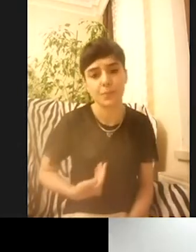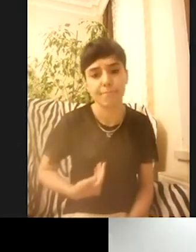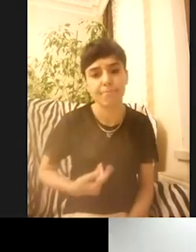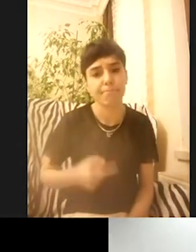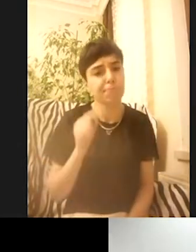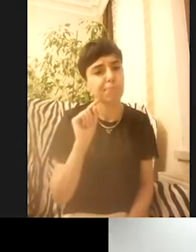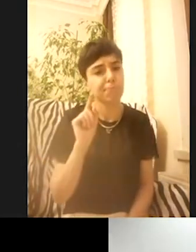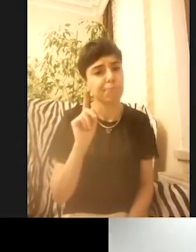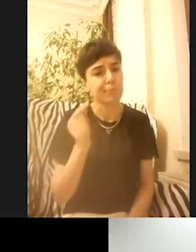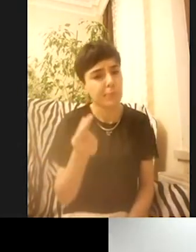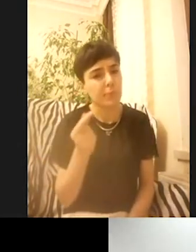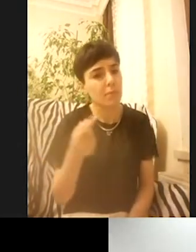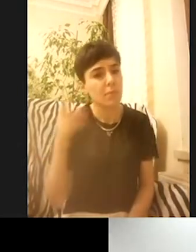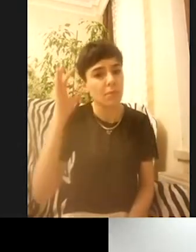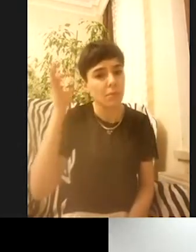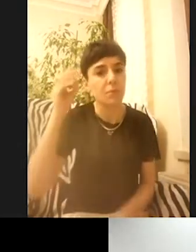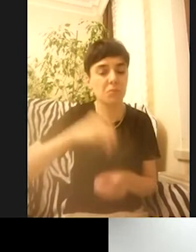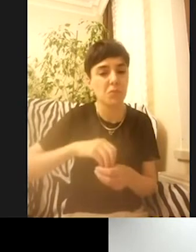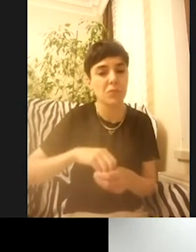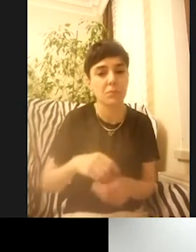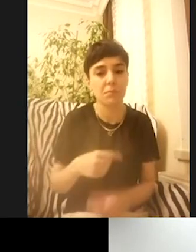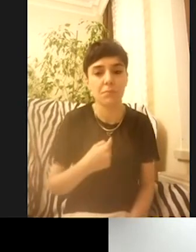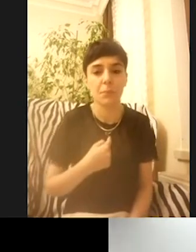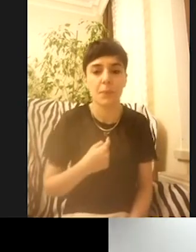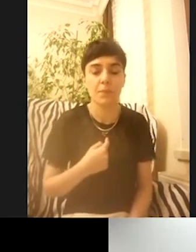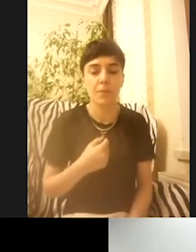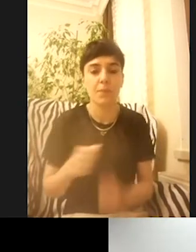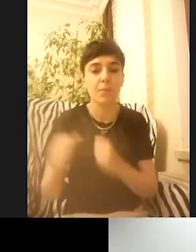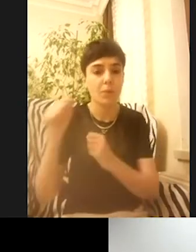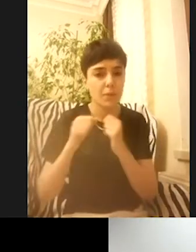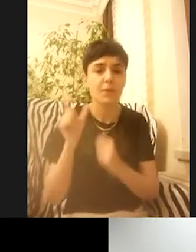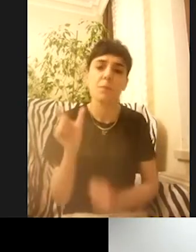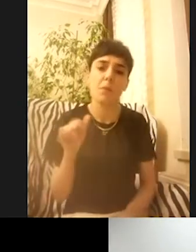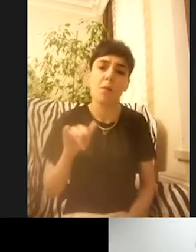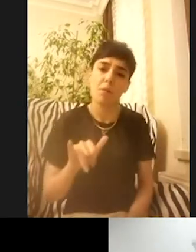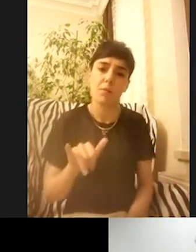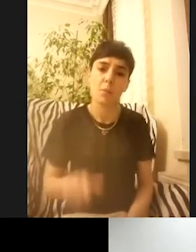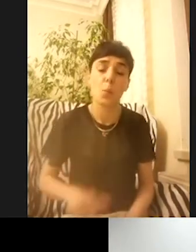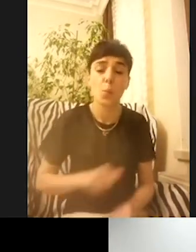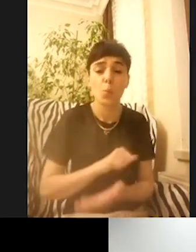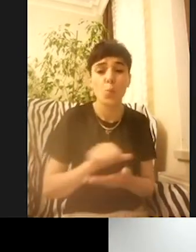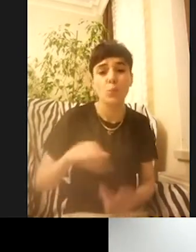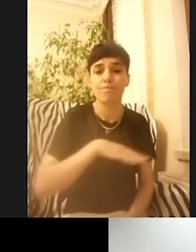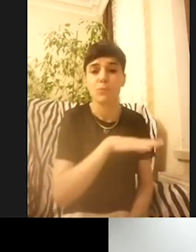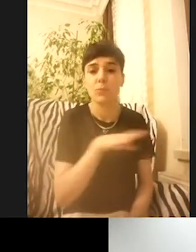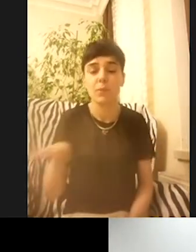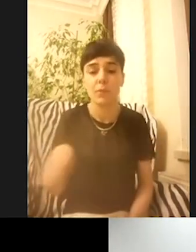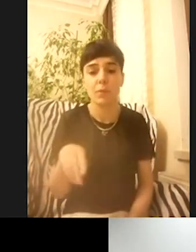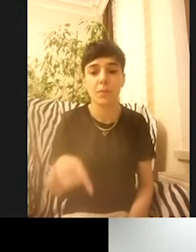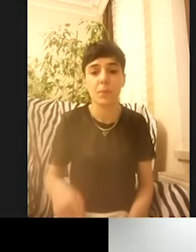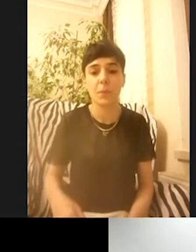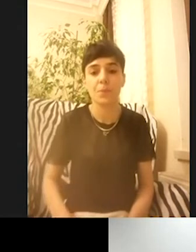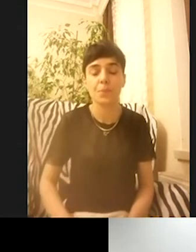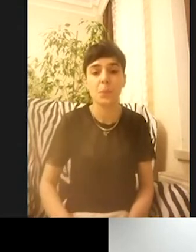is a potential in all of these circles to create kind of elite, to create kind of a own bubble, which is good for your own